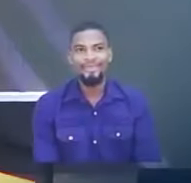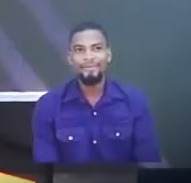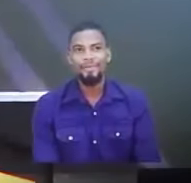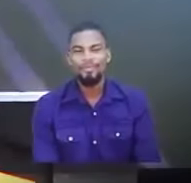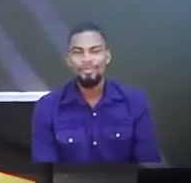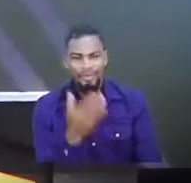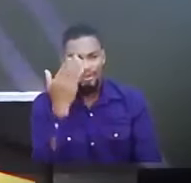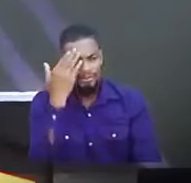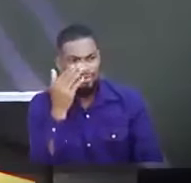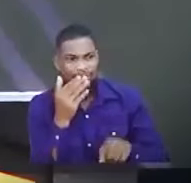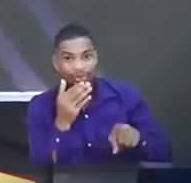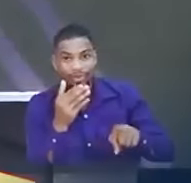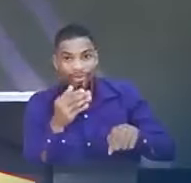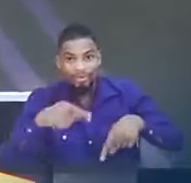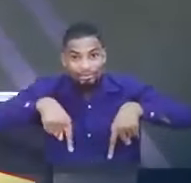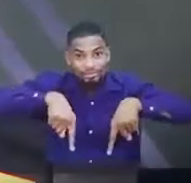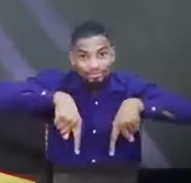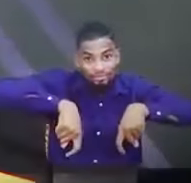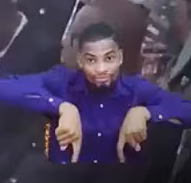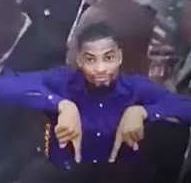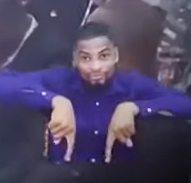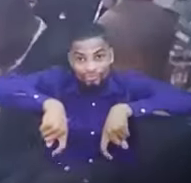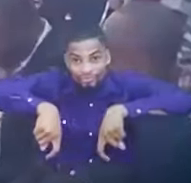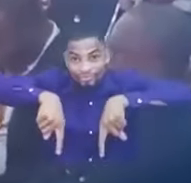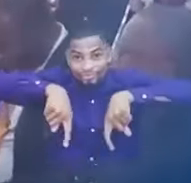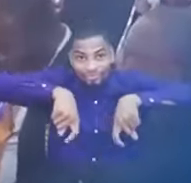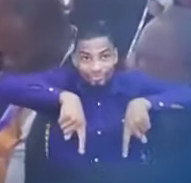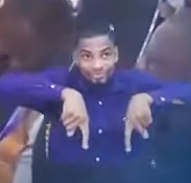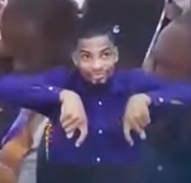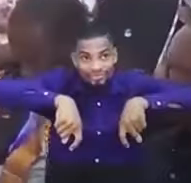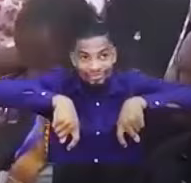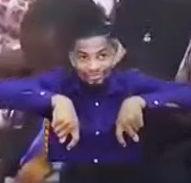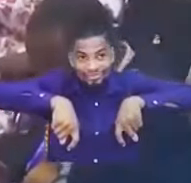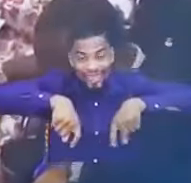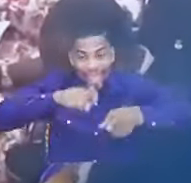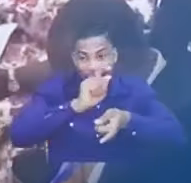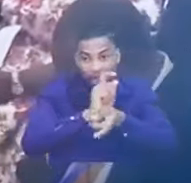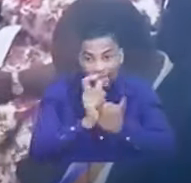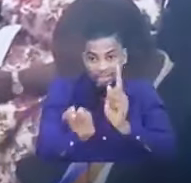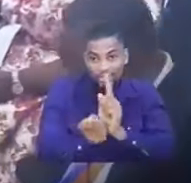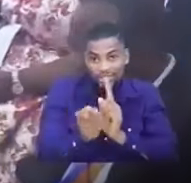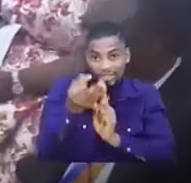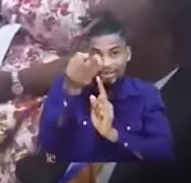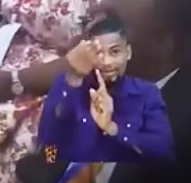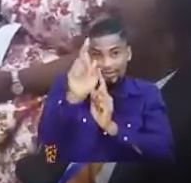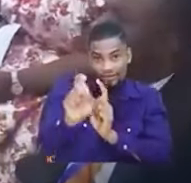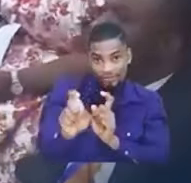that if you were to take somebody's leg and fix it to this lady's leg, she'll be like